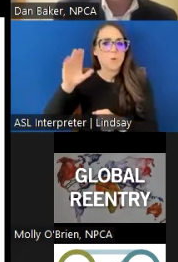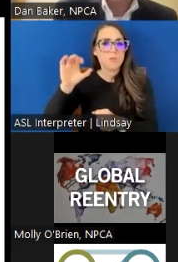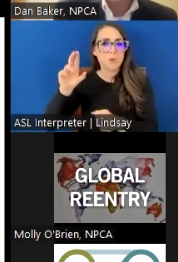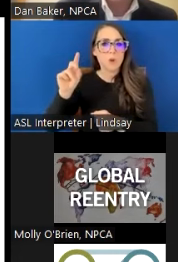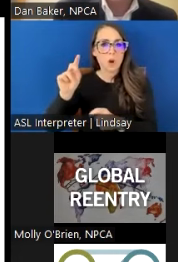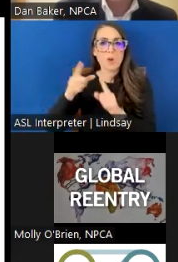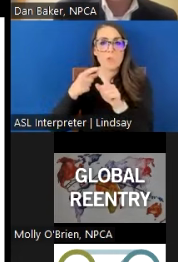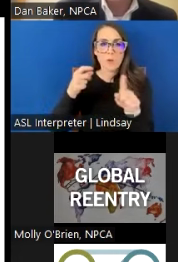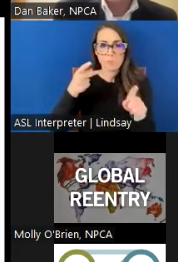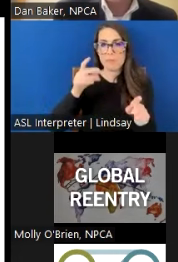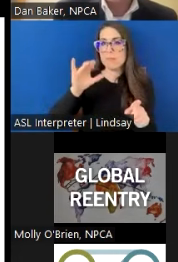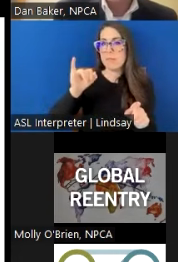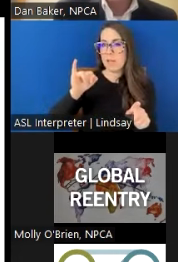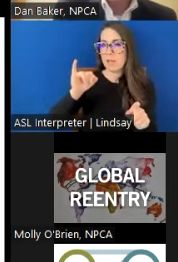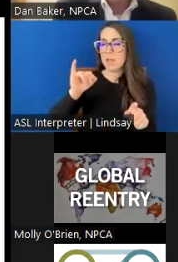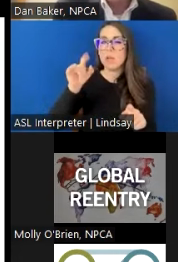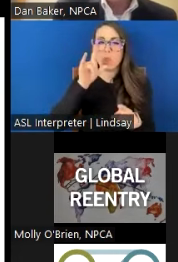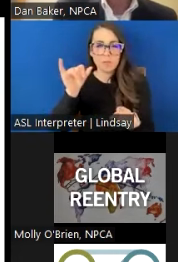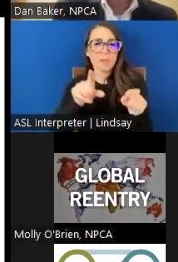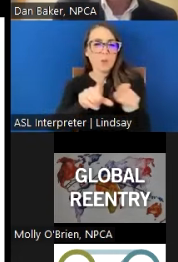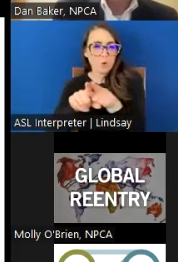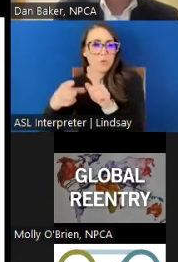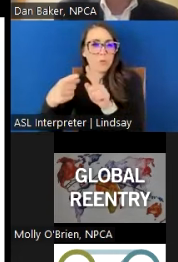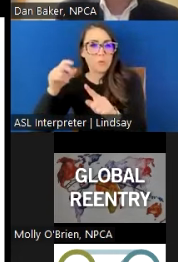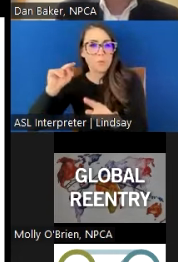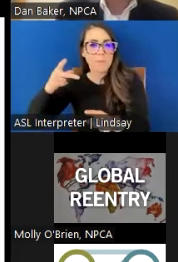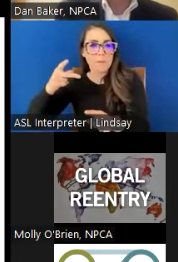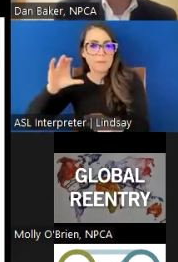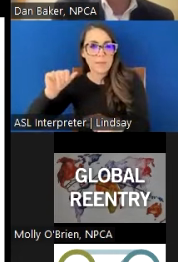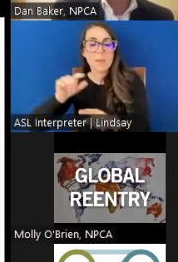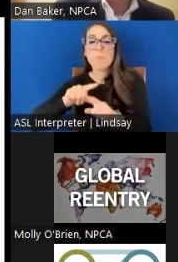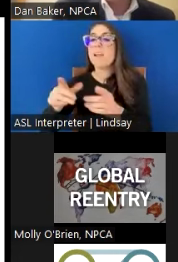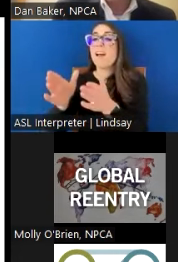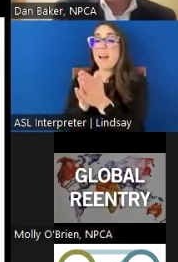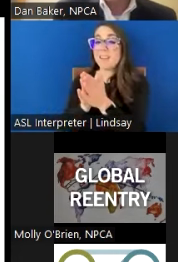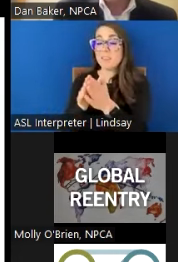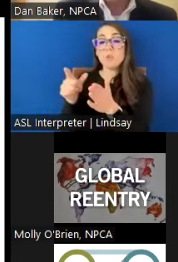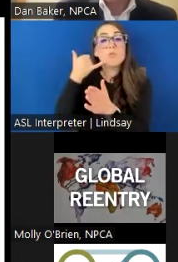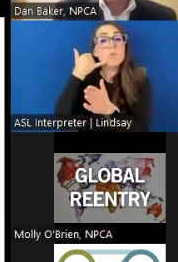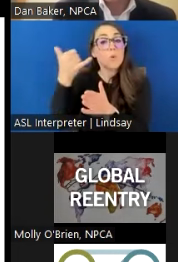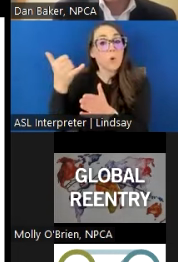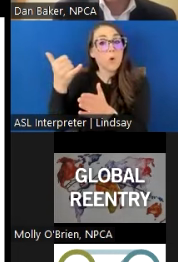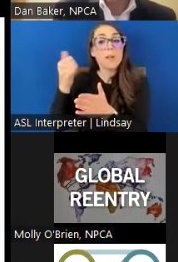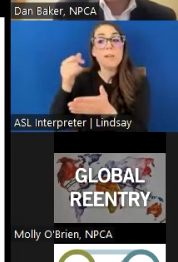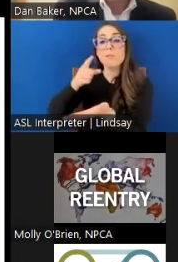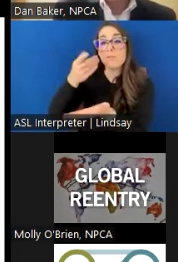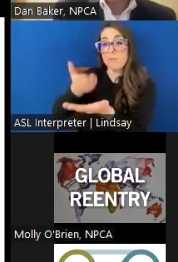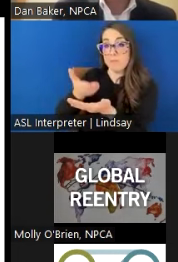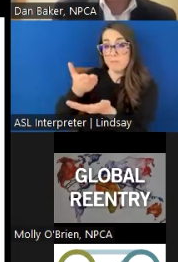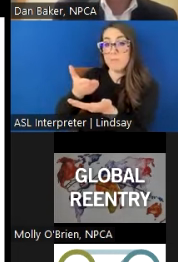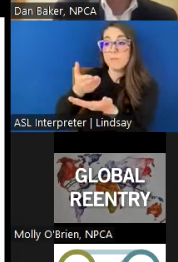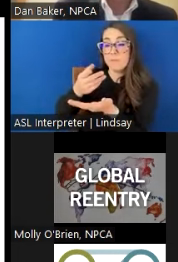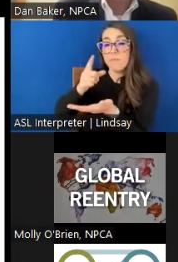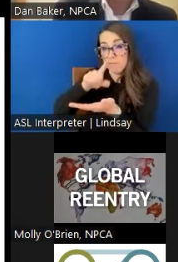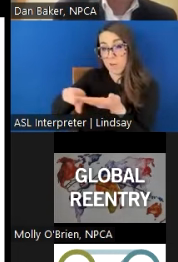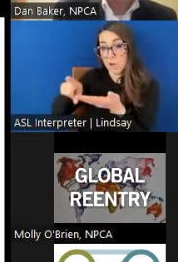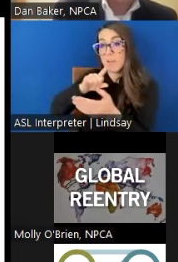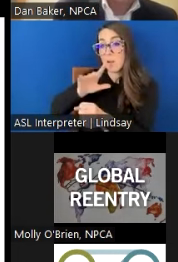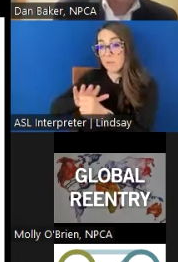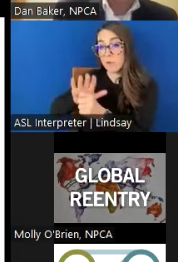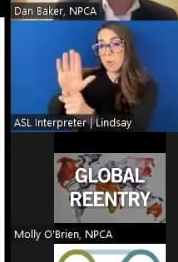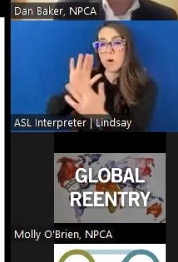come from MPCA as well as our partner, asking you to call and verify your contact information, and that will ensure that we